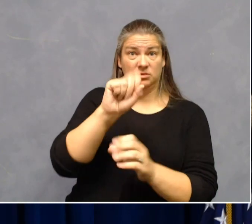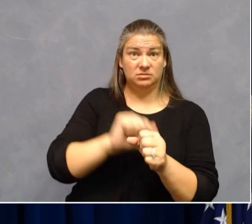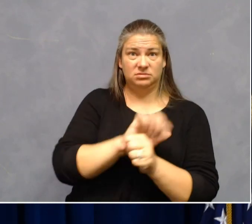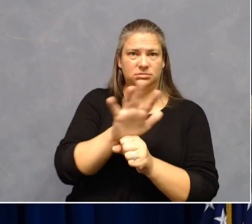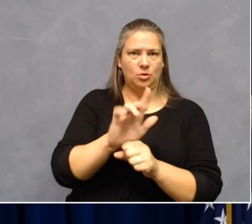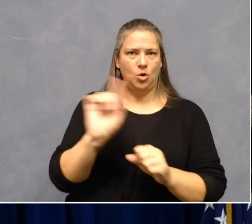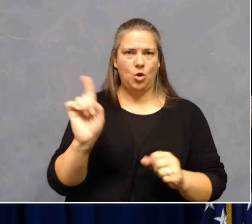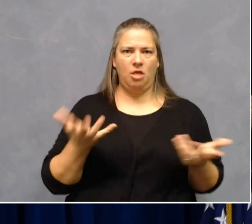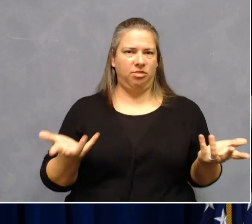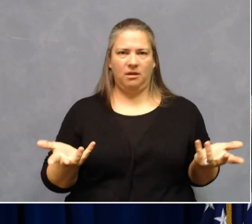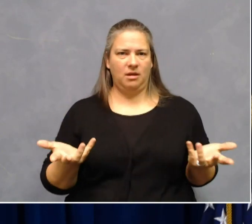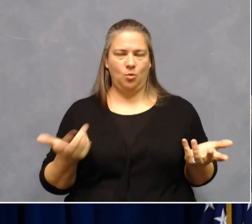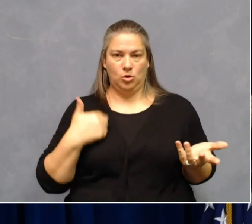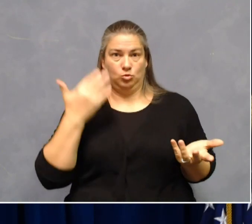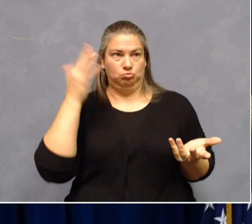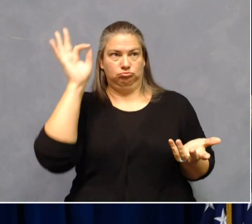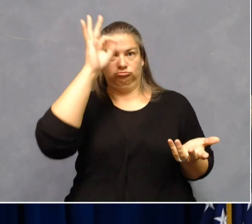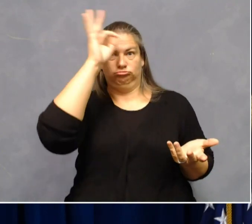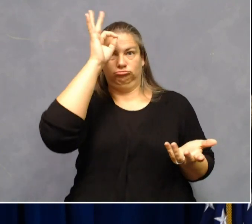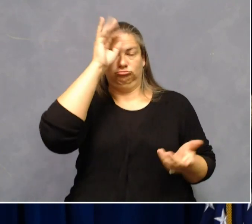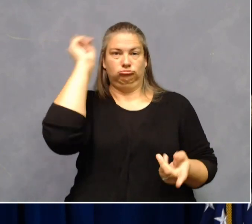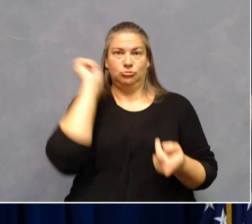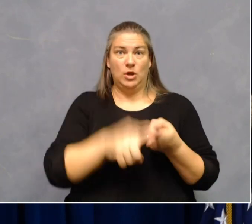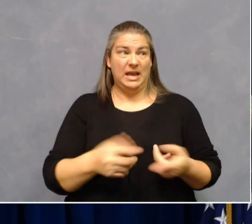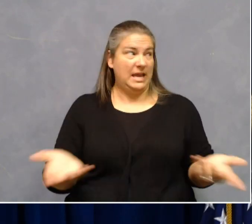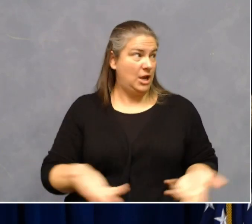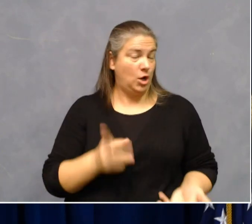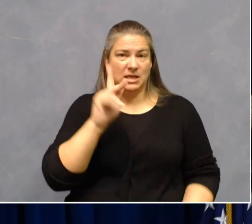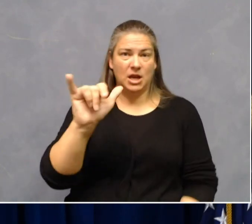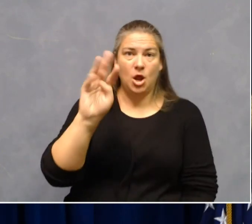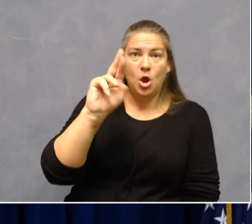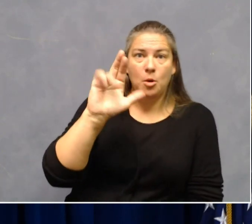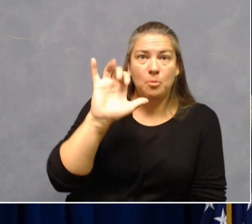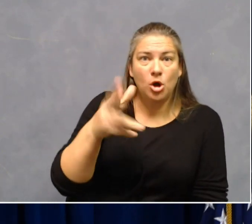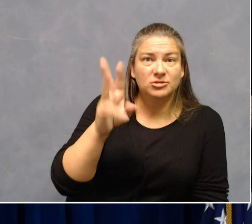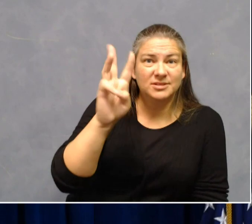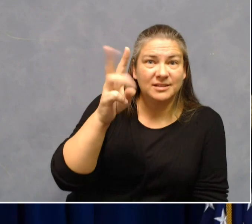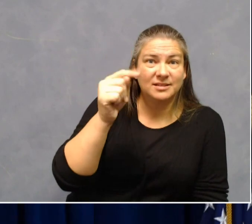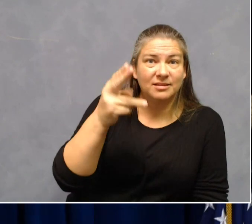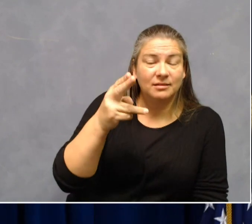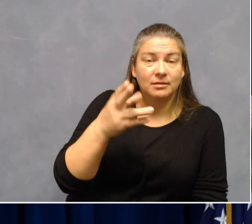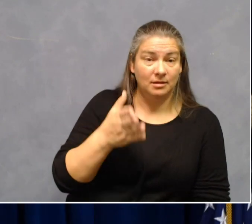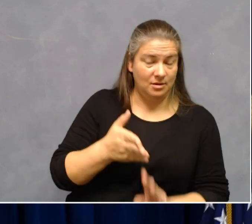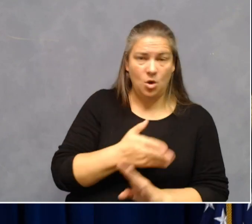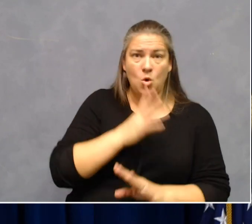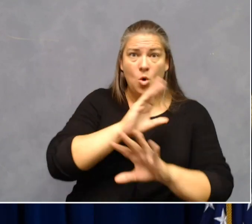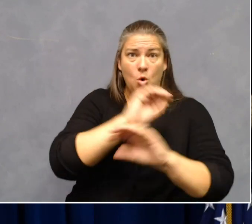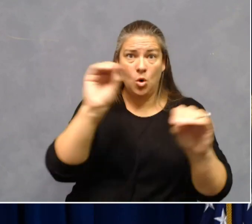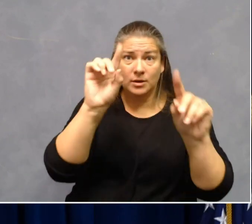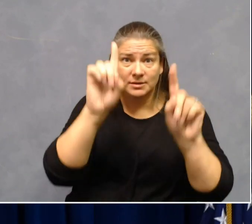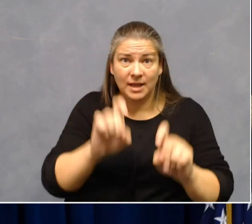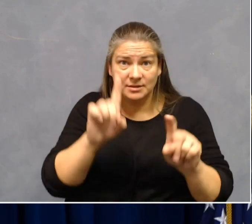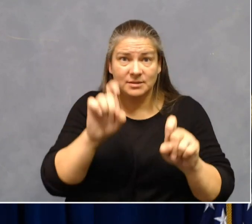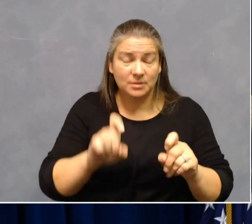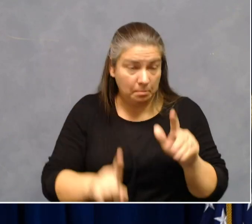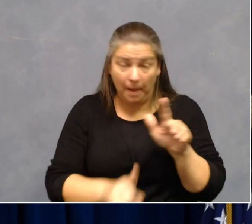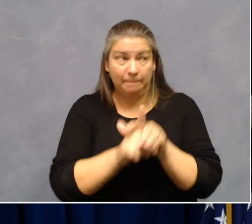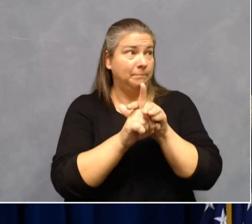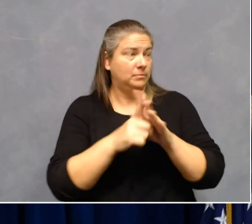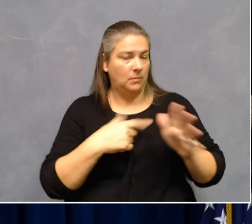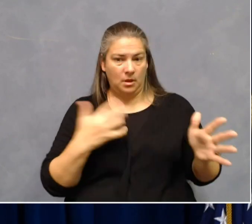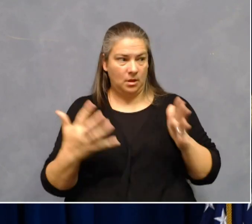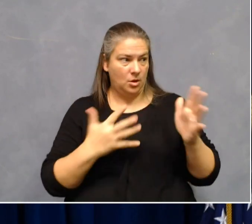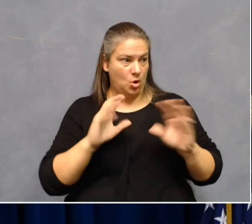didn't deal with until March 6th here in Kentucky, that there was no test in the beginning, that there is no cure, though we hope that the